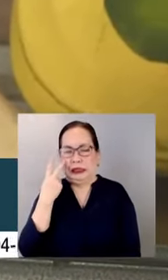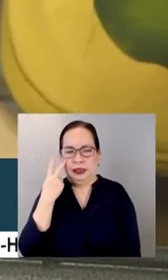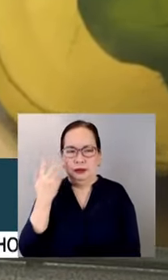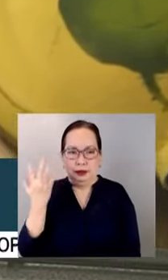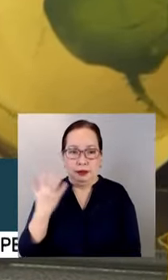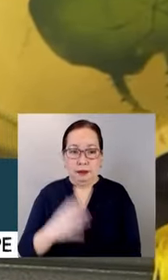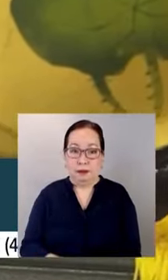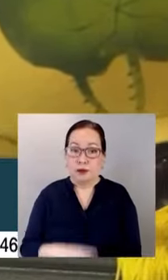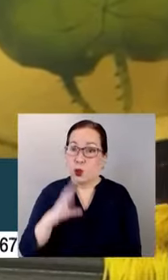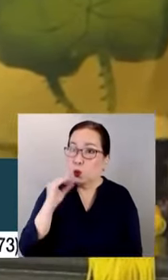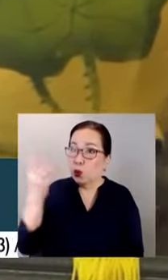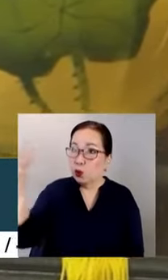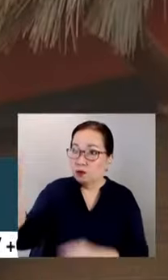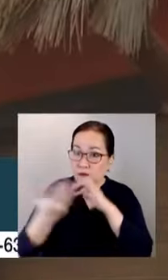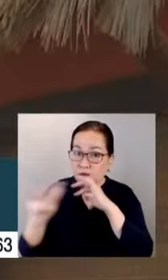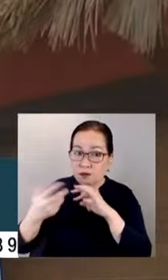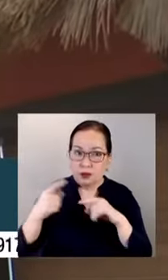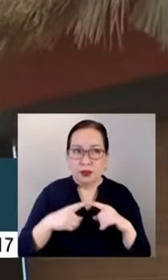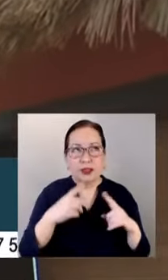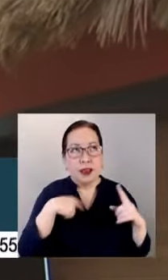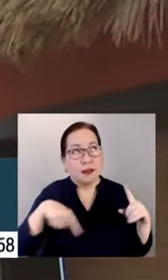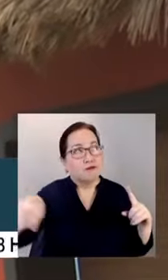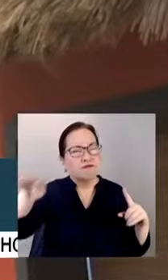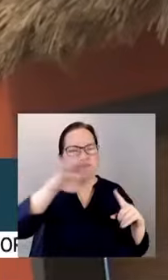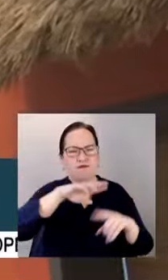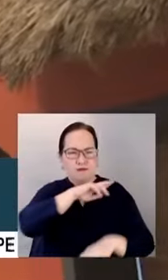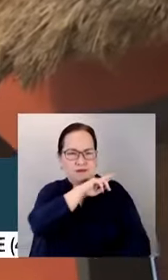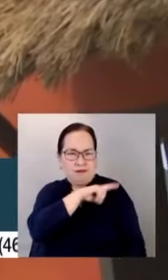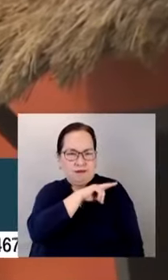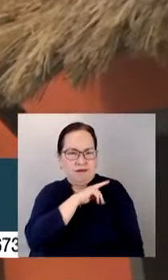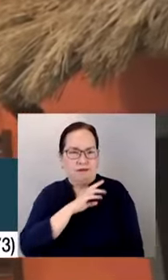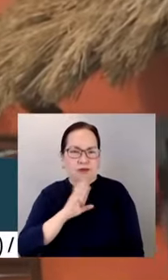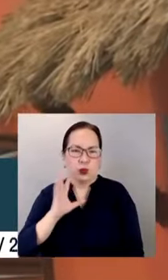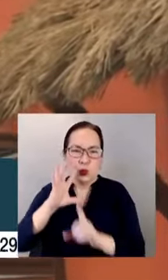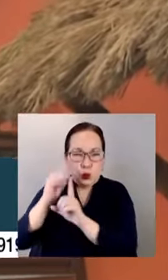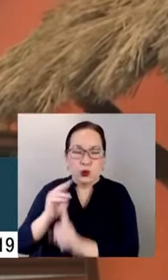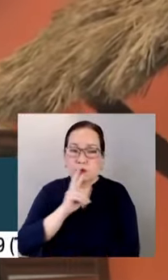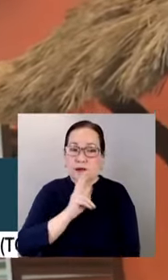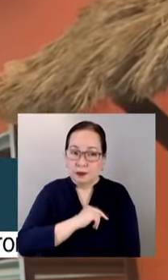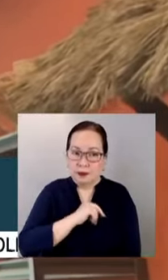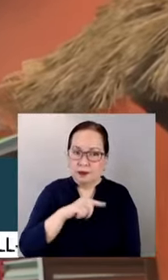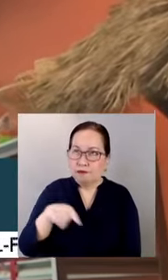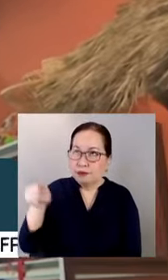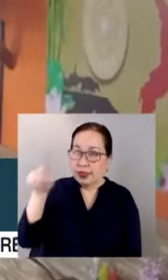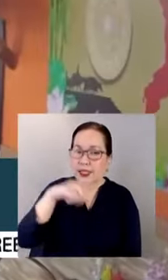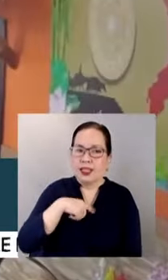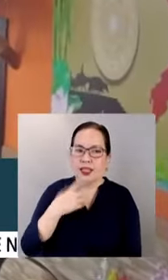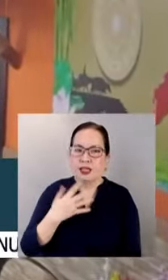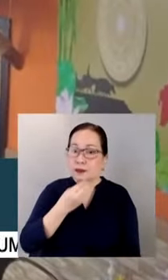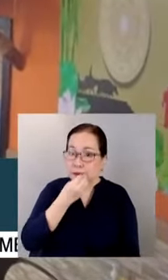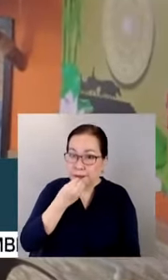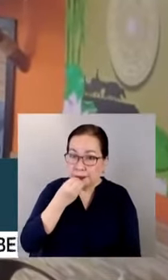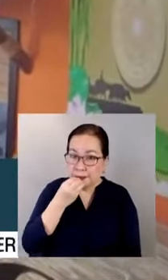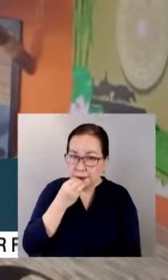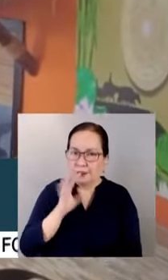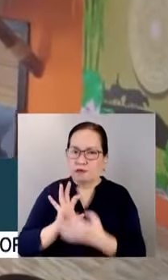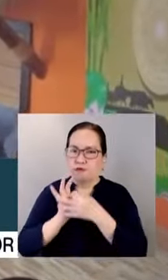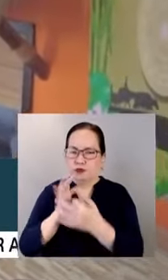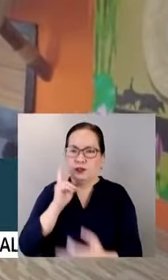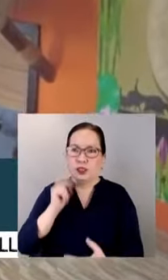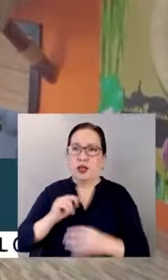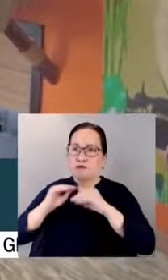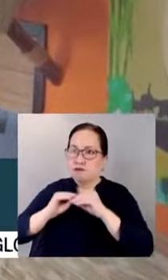Visitors can see Vietnamese features in every corner of this restaurants. Cuisine has helped Vietnam become more connected and widespread in